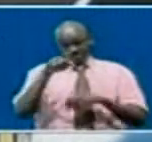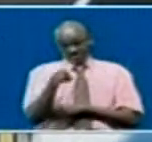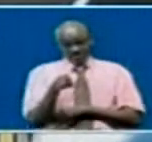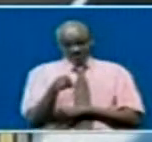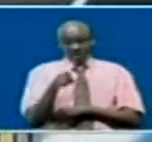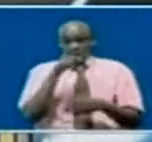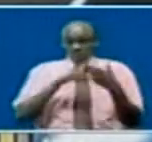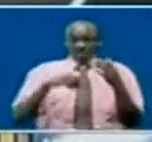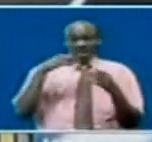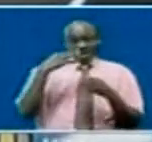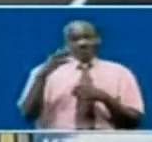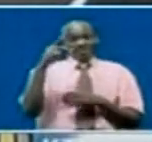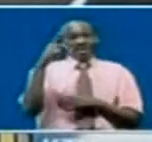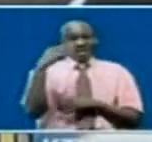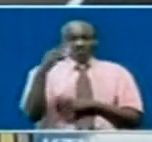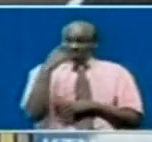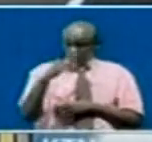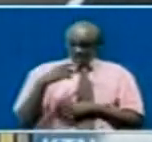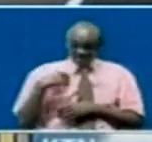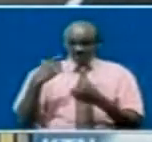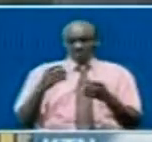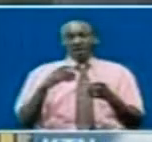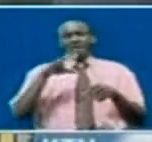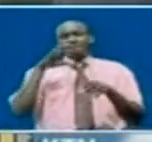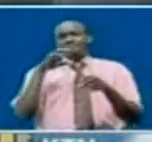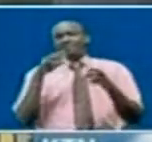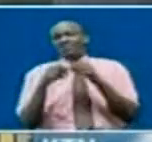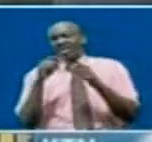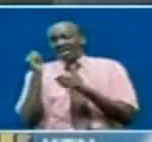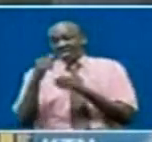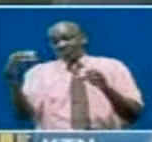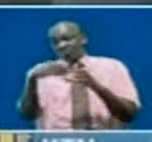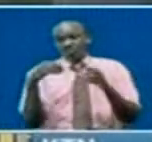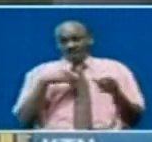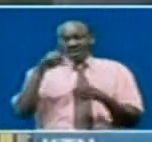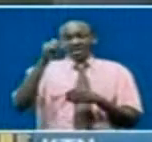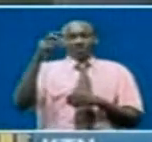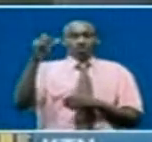in what FKF earlier claimed may amount to match fixing after Kenya was eliminated by Lesotho.